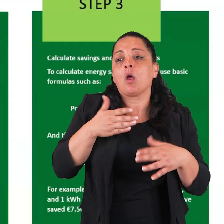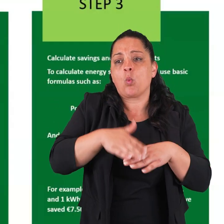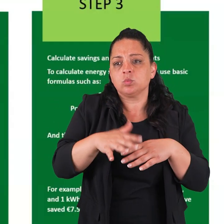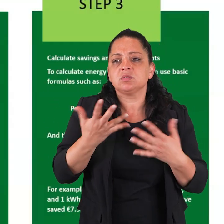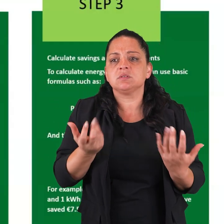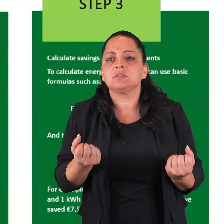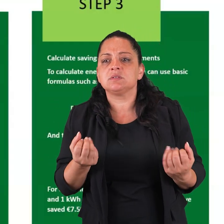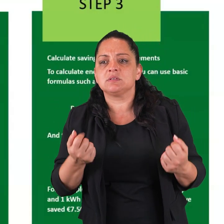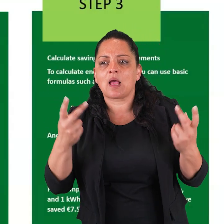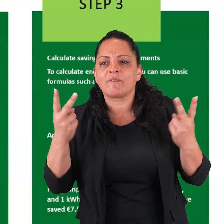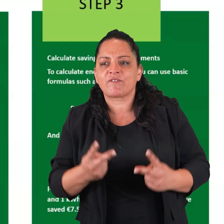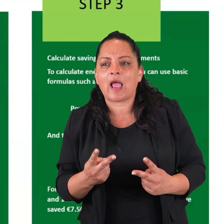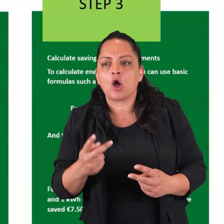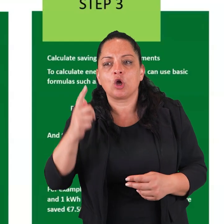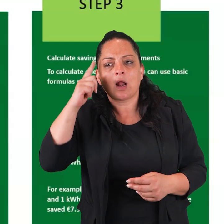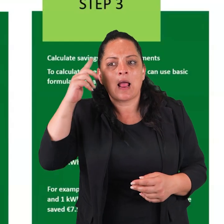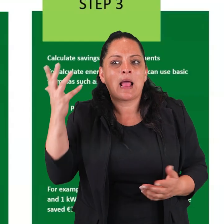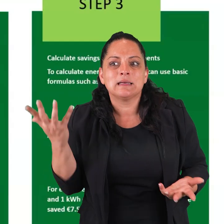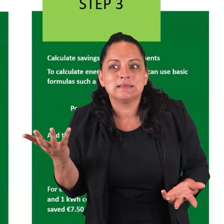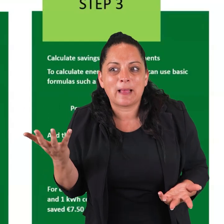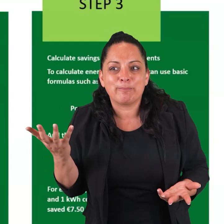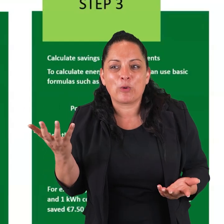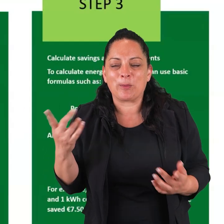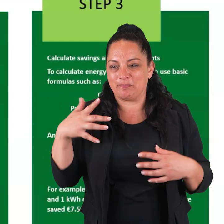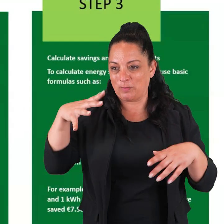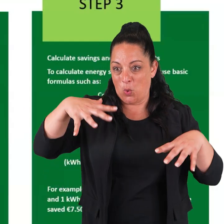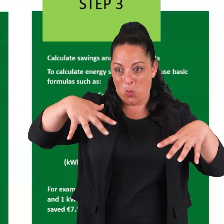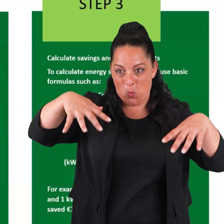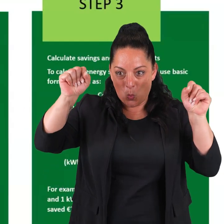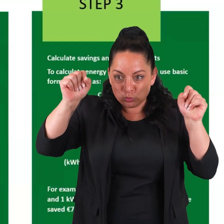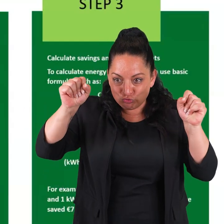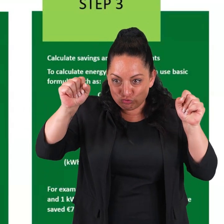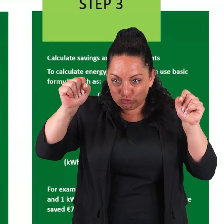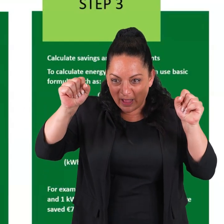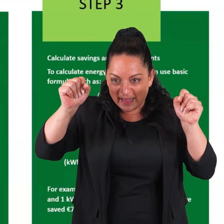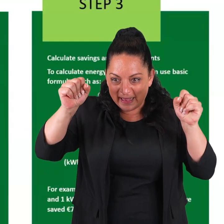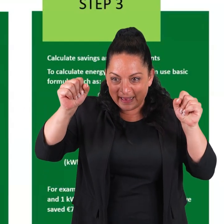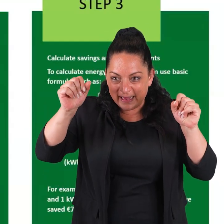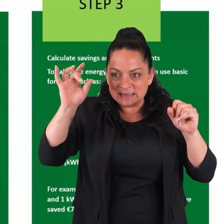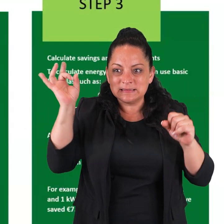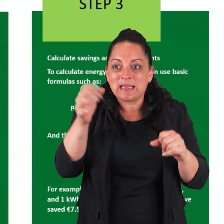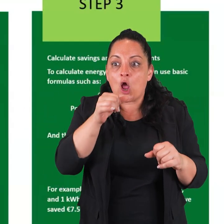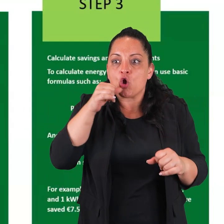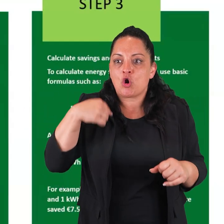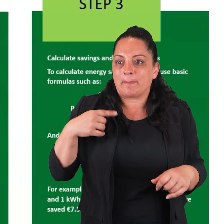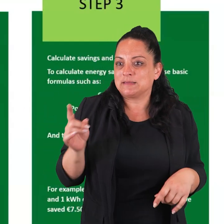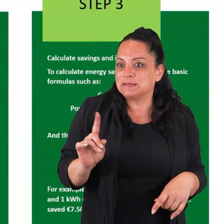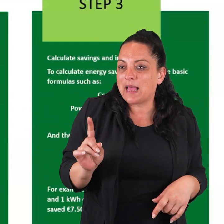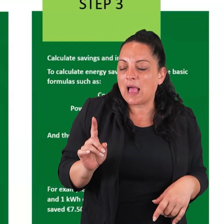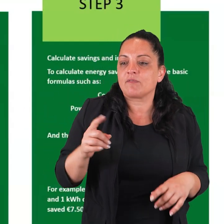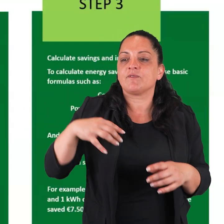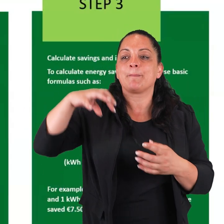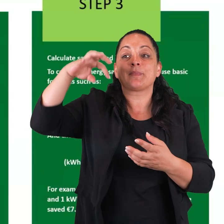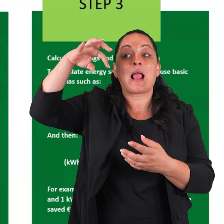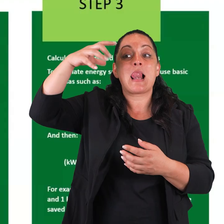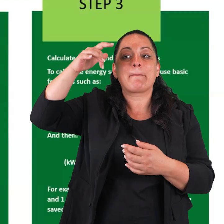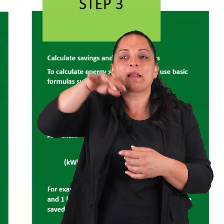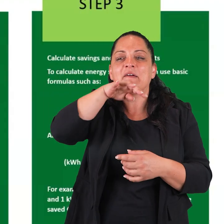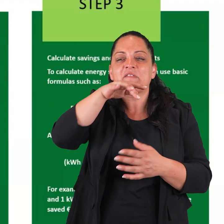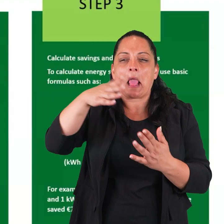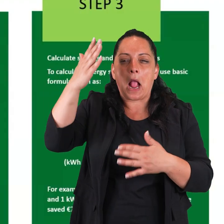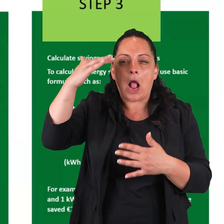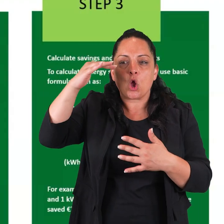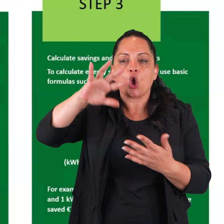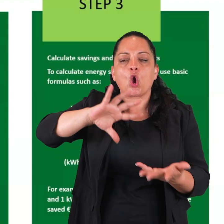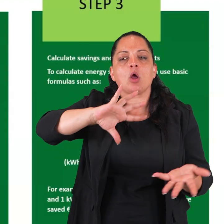practical actions. So, for example, pay attention to turn off lights when it's not needed, or replace old